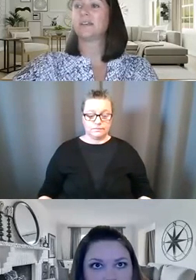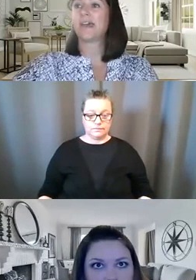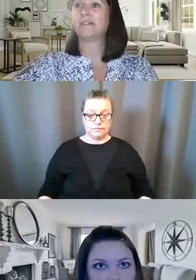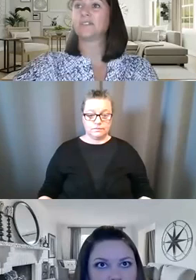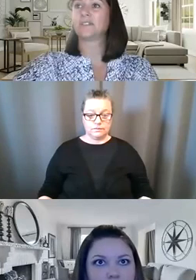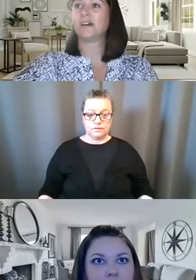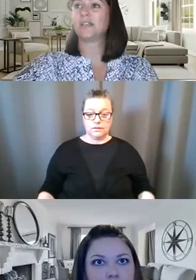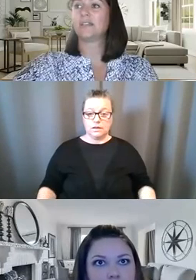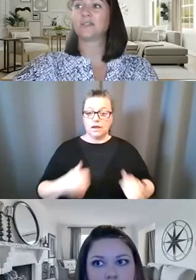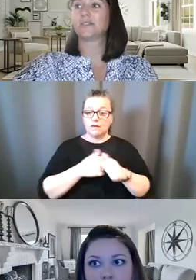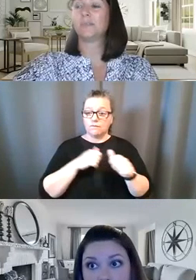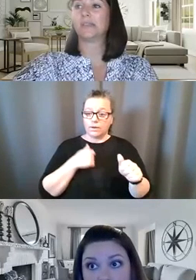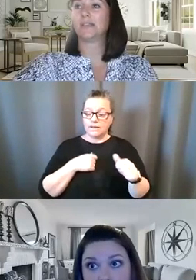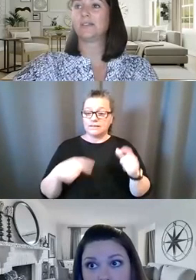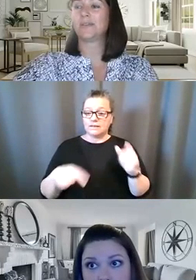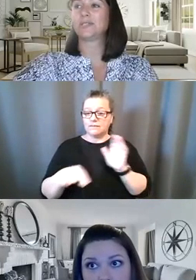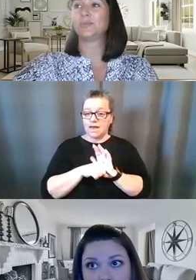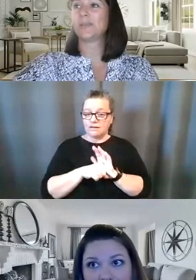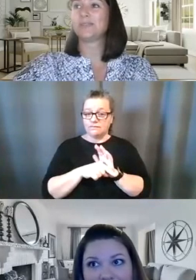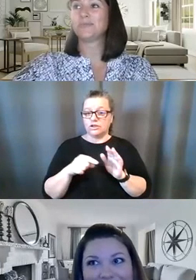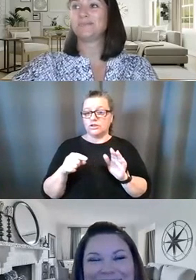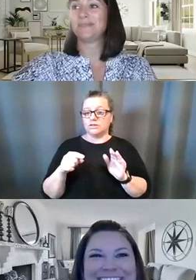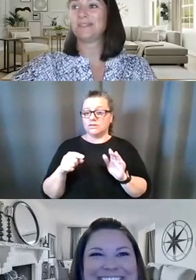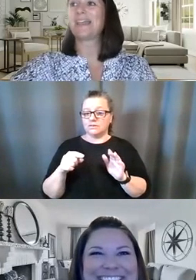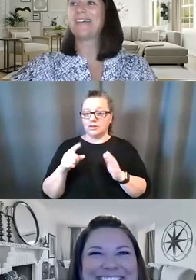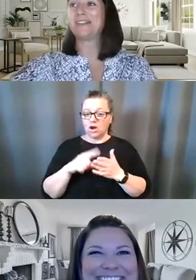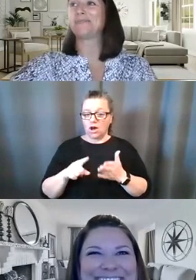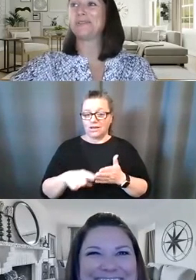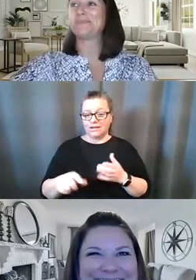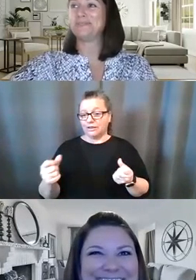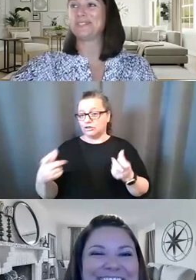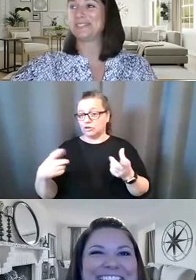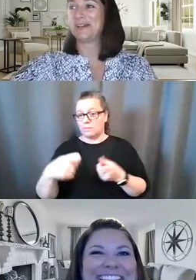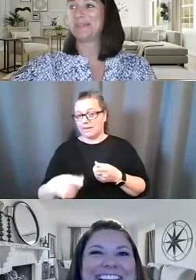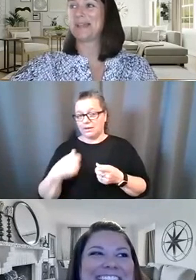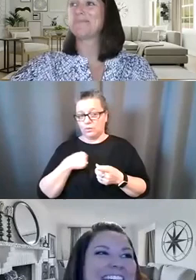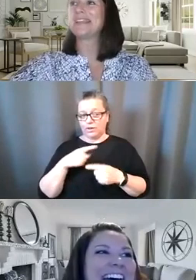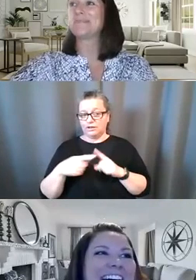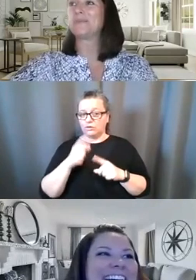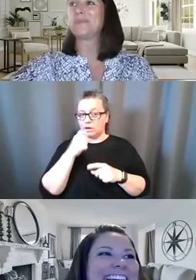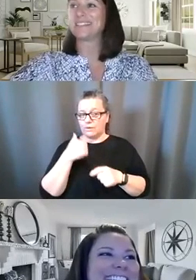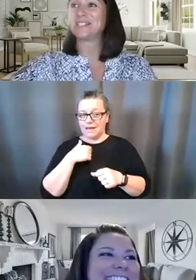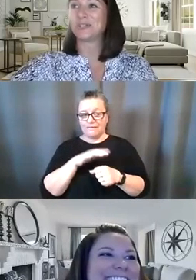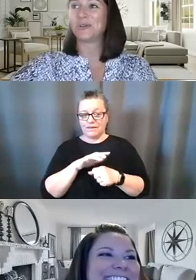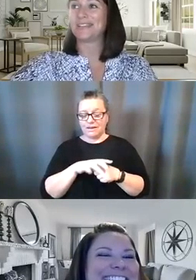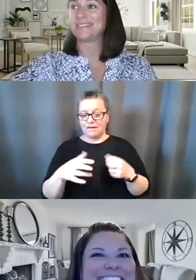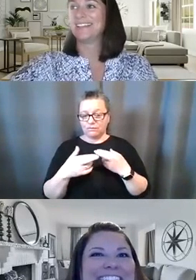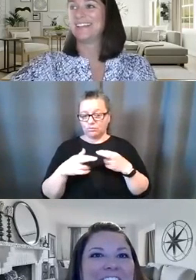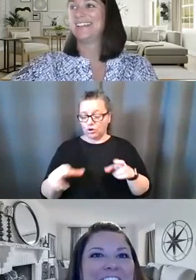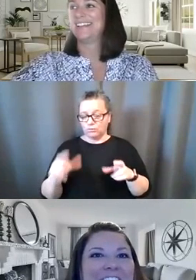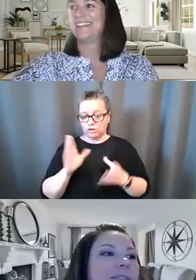Avoidance of adverse audit. There's a million here, Rachel. When you don't have enough room, you just stop. But I'm reading them out because these are